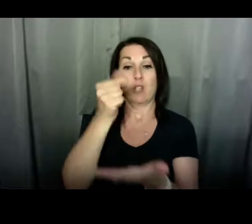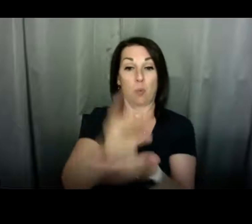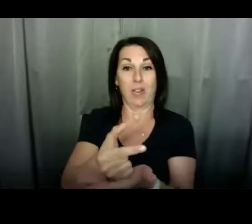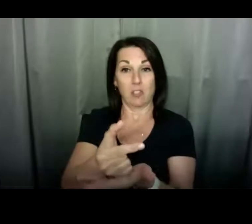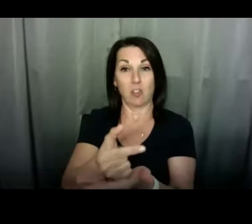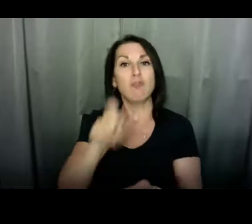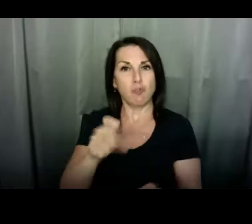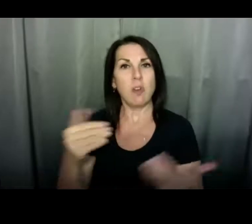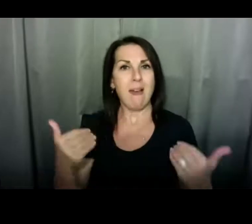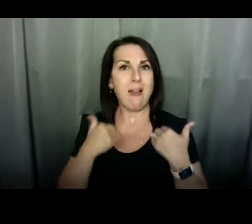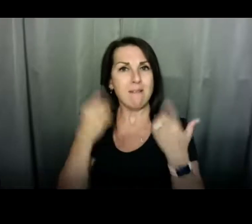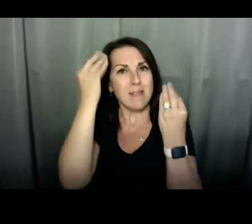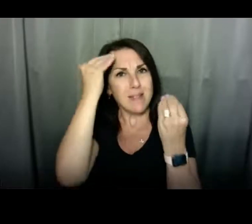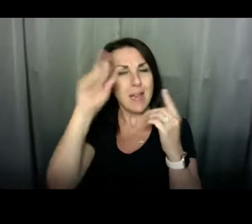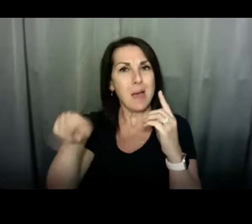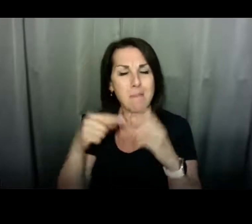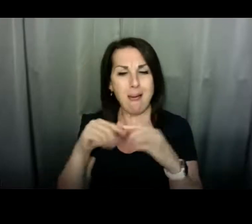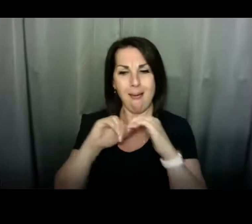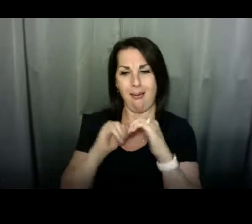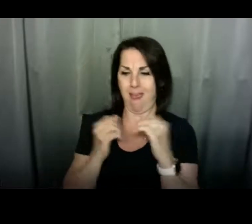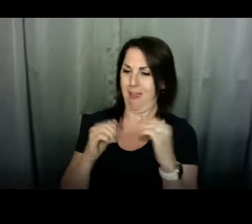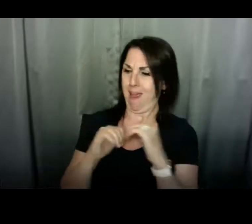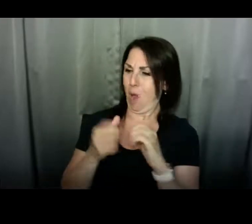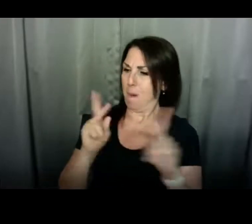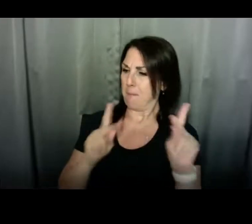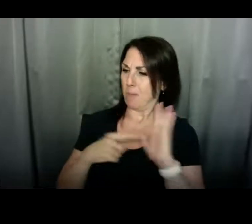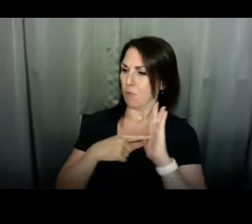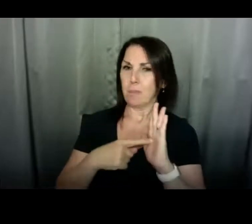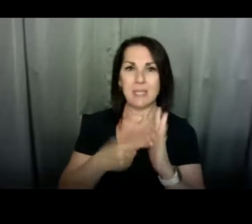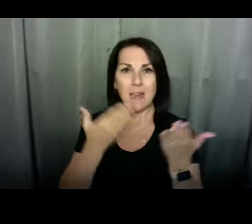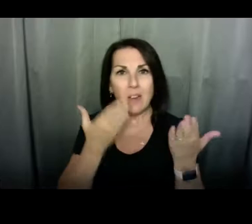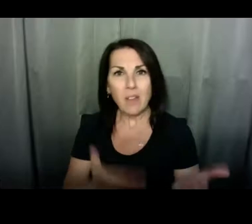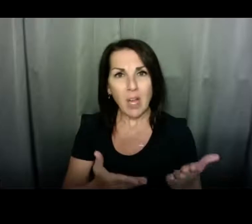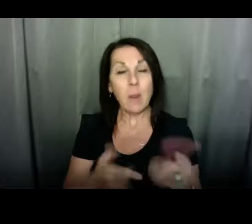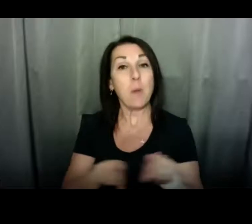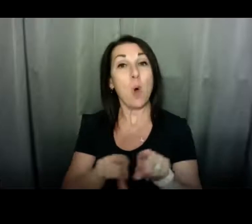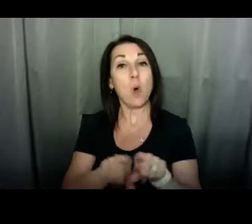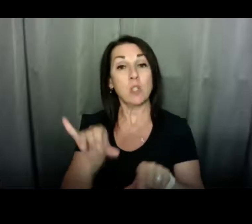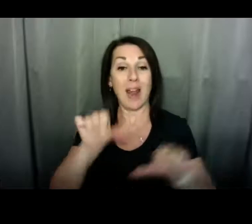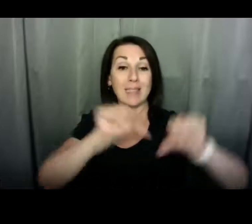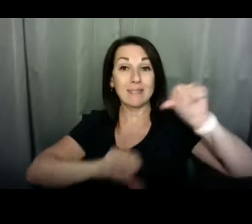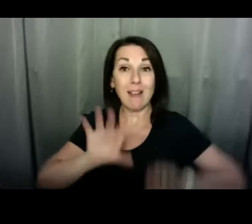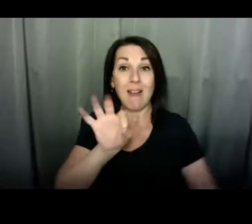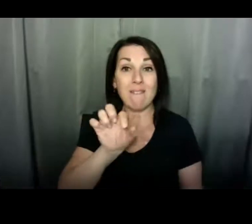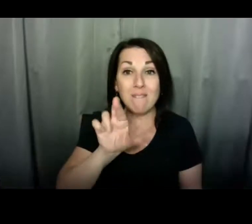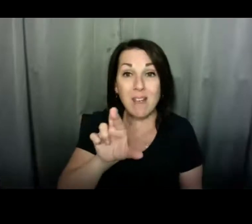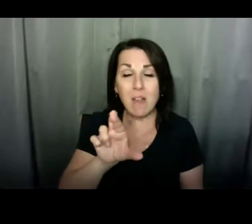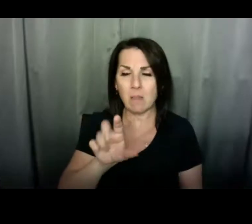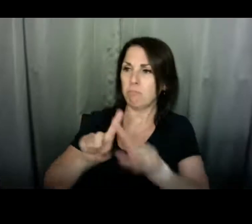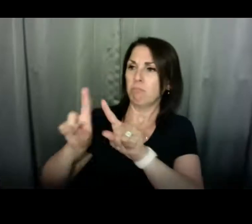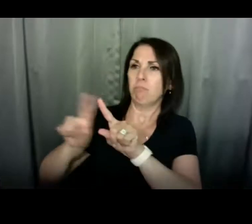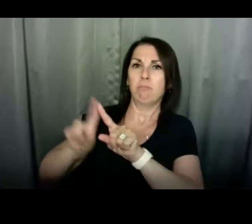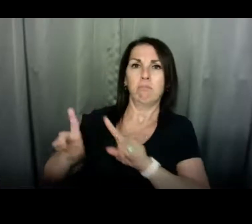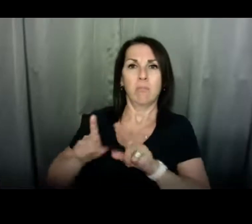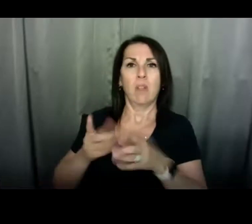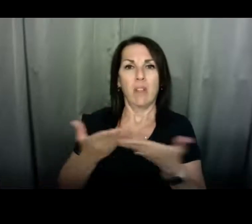should be thinking about, well, how are disabled people being represented here? But also like in science fairs and in all sorts of different things that the